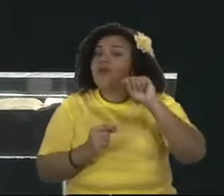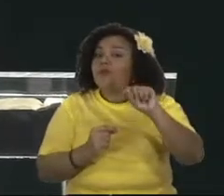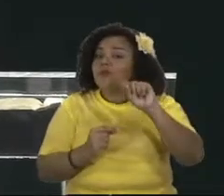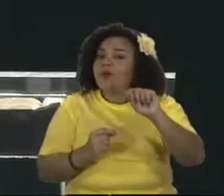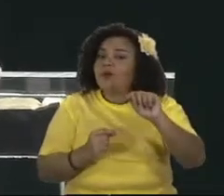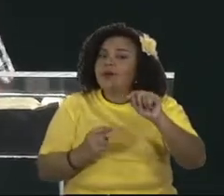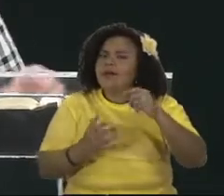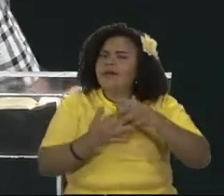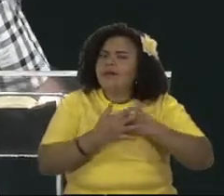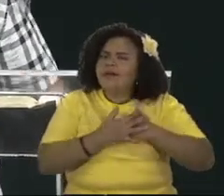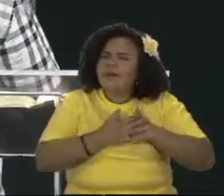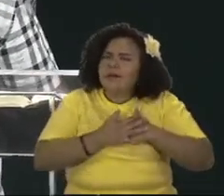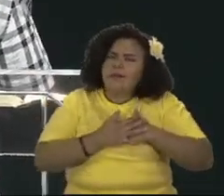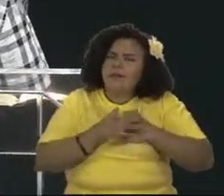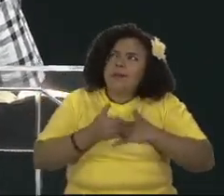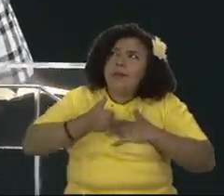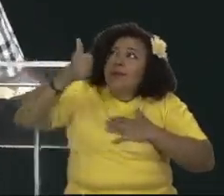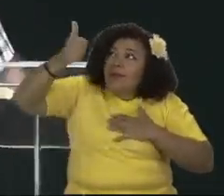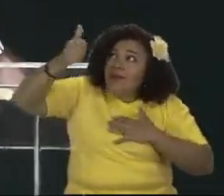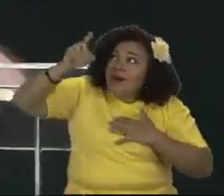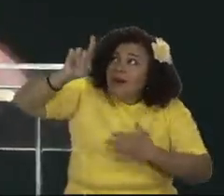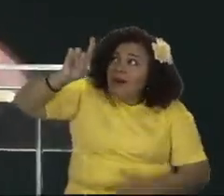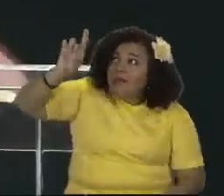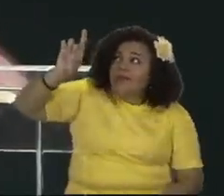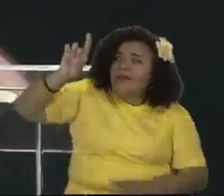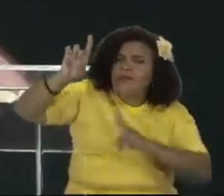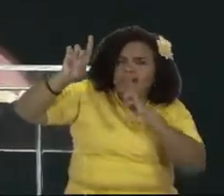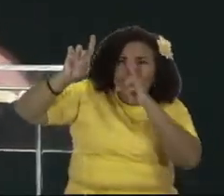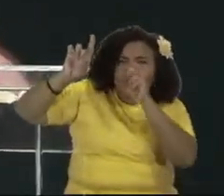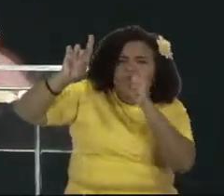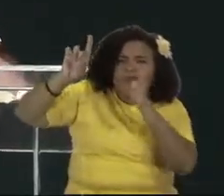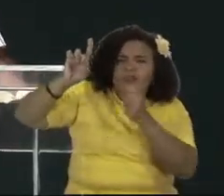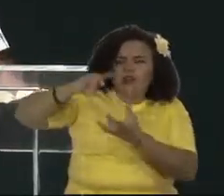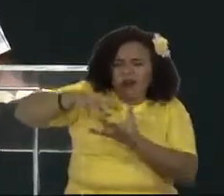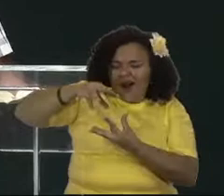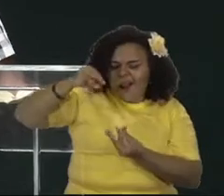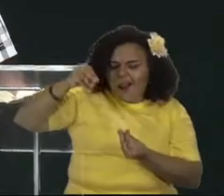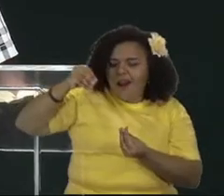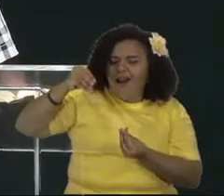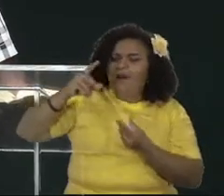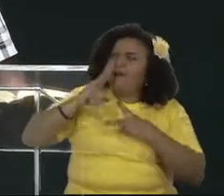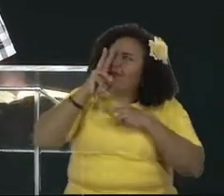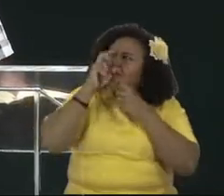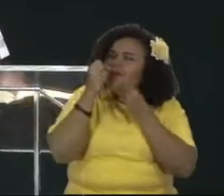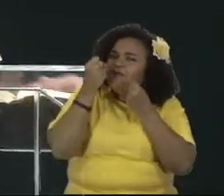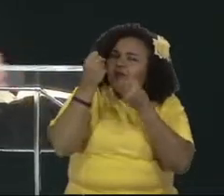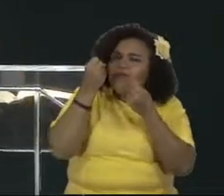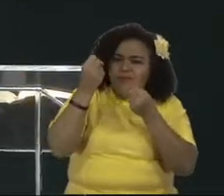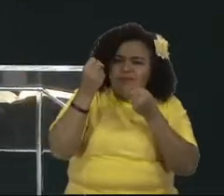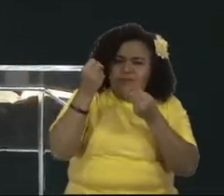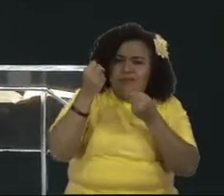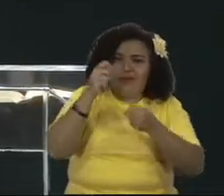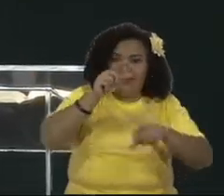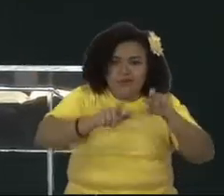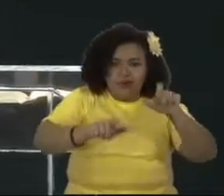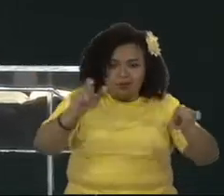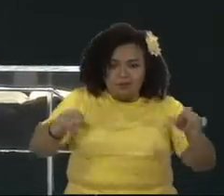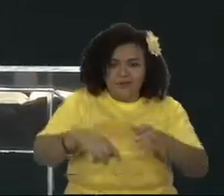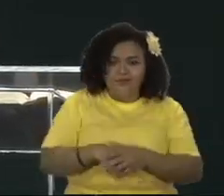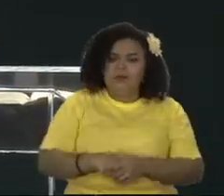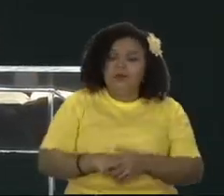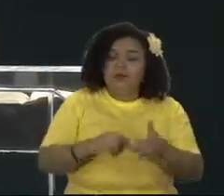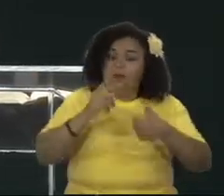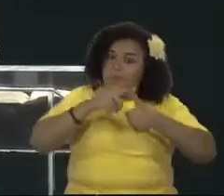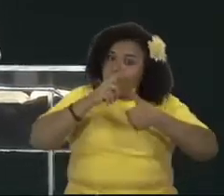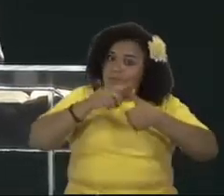this church, it is to love your God with all your heart, with all your strength, and with all